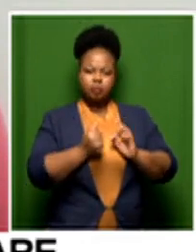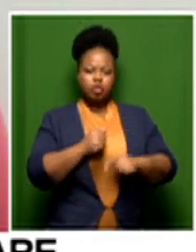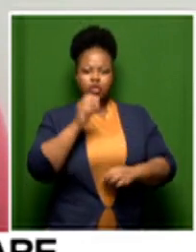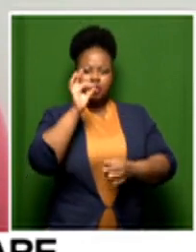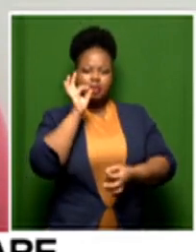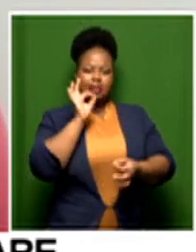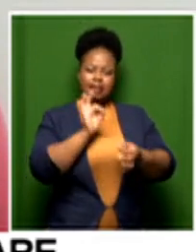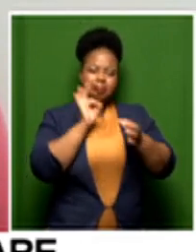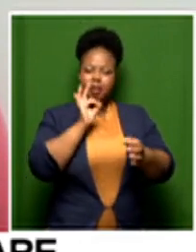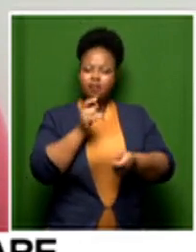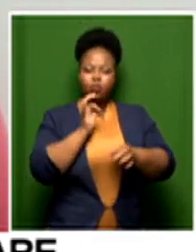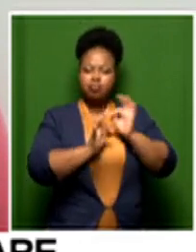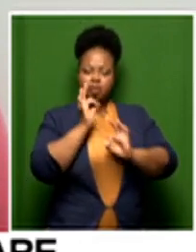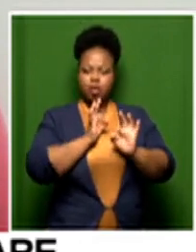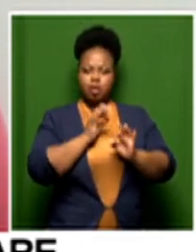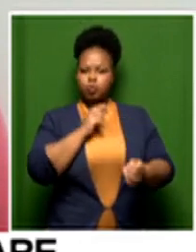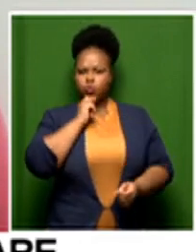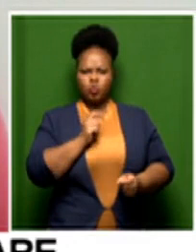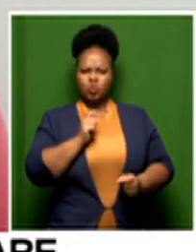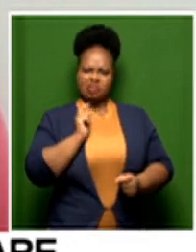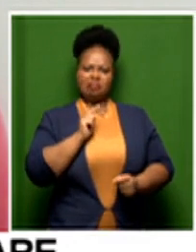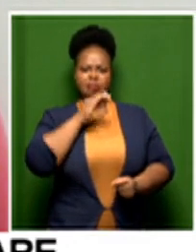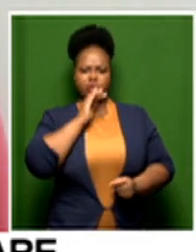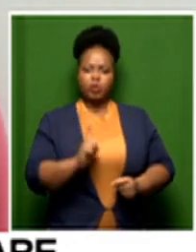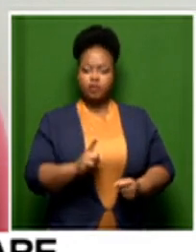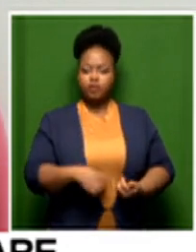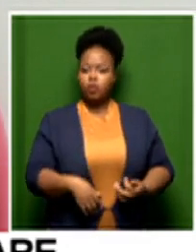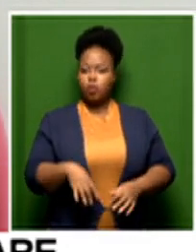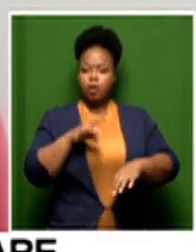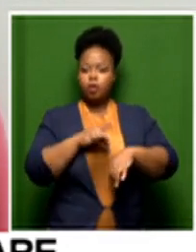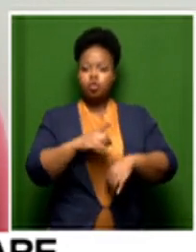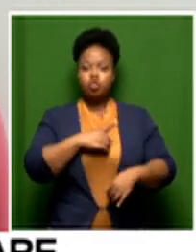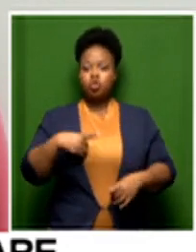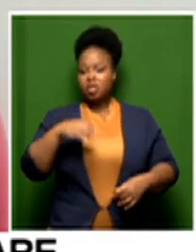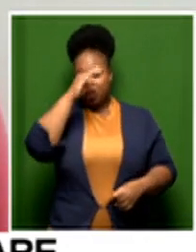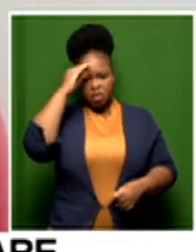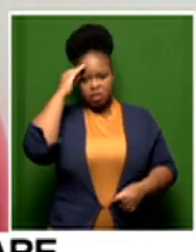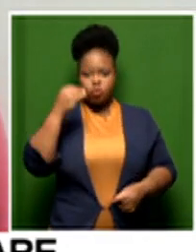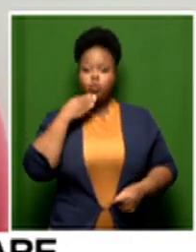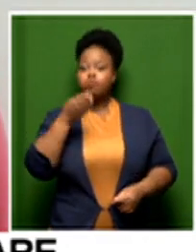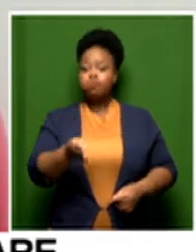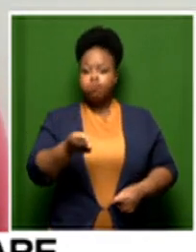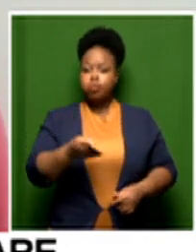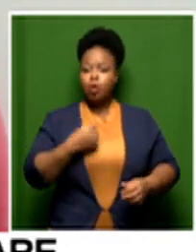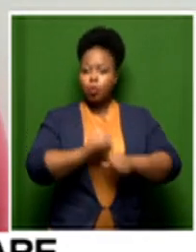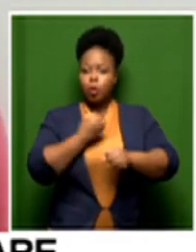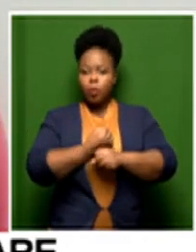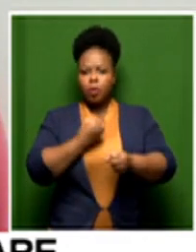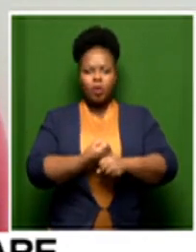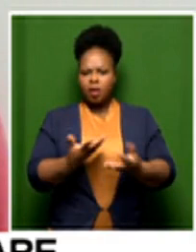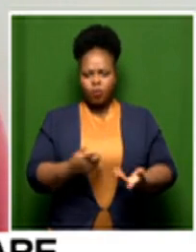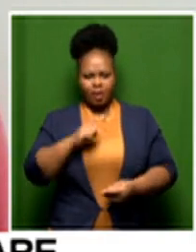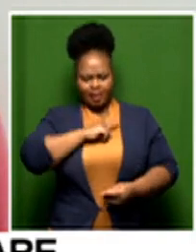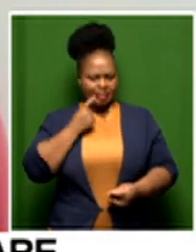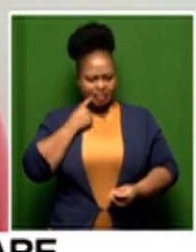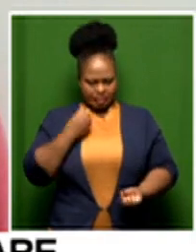simpler detail, what does this actually mean for medical practitioners who are, of course, on the front line and